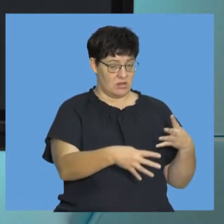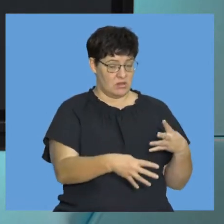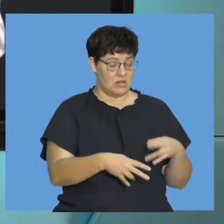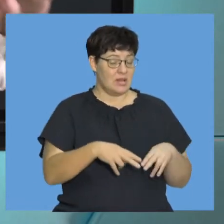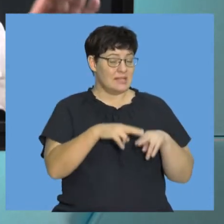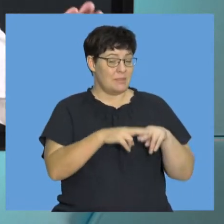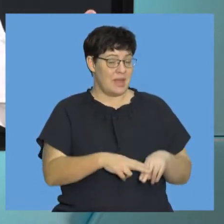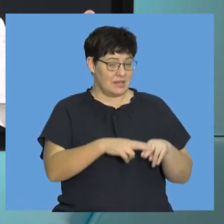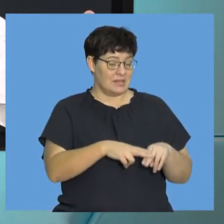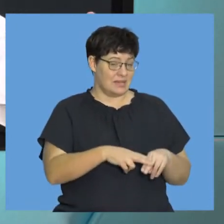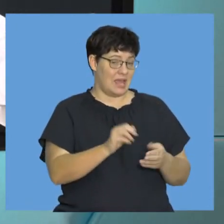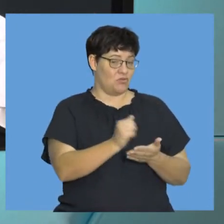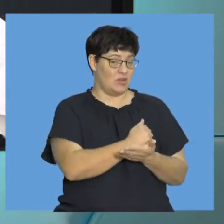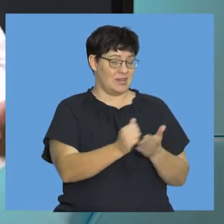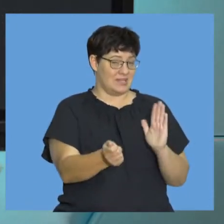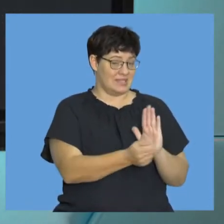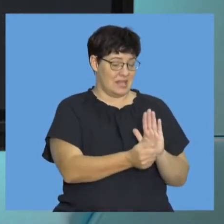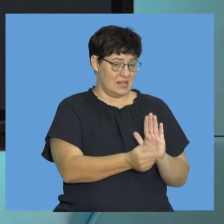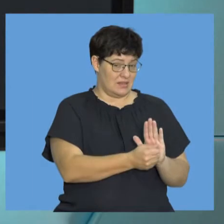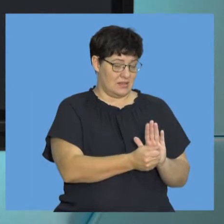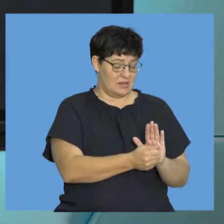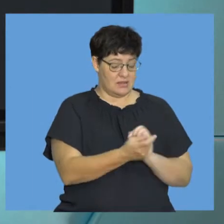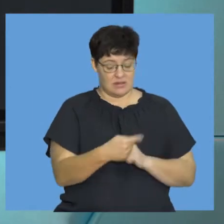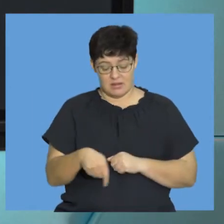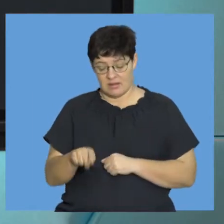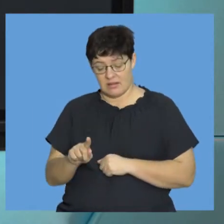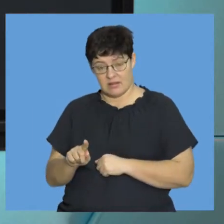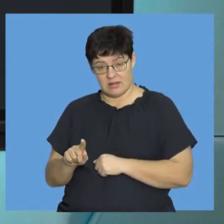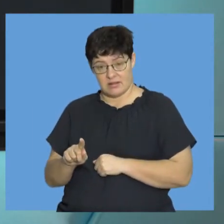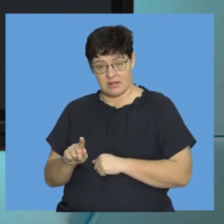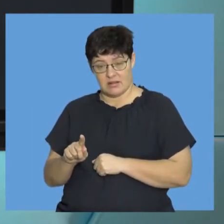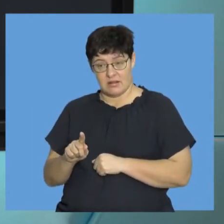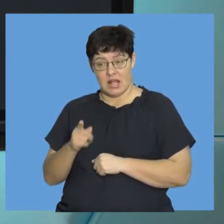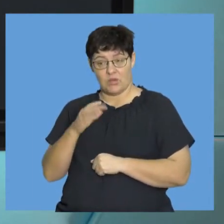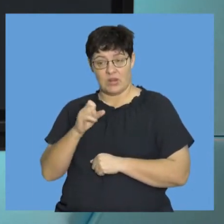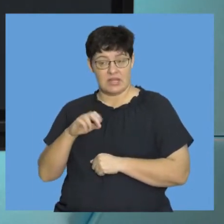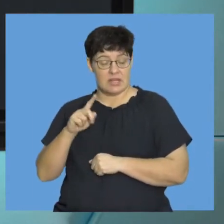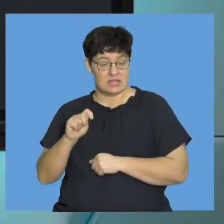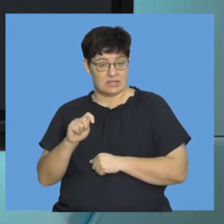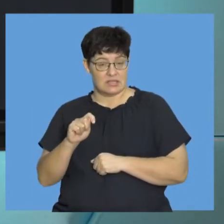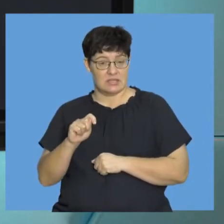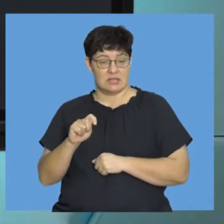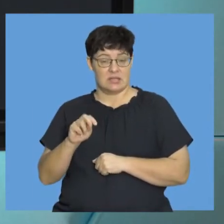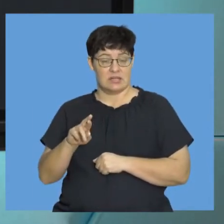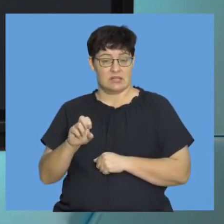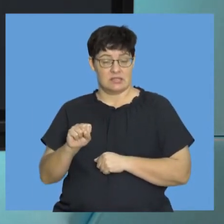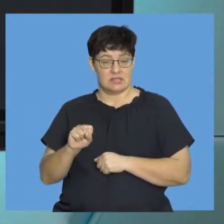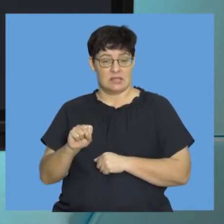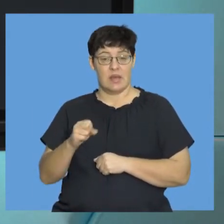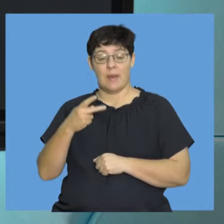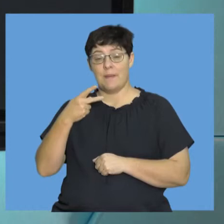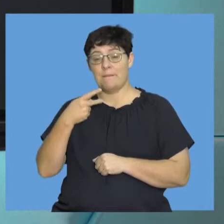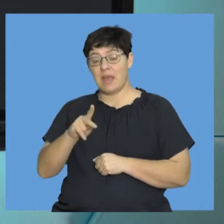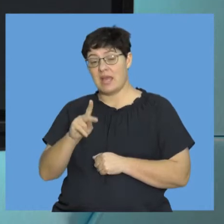credit sales, my creditors' payment schedule will be